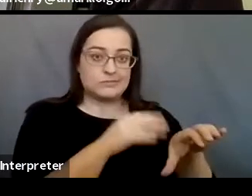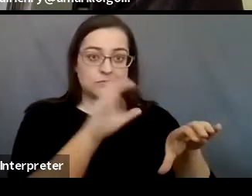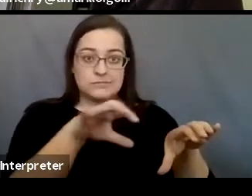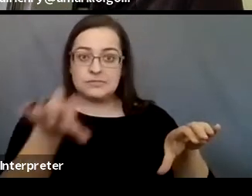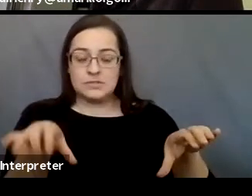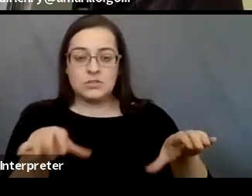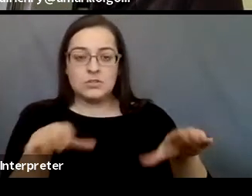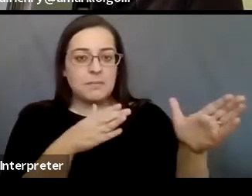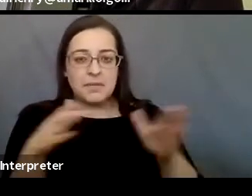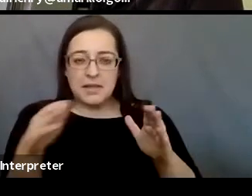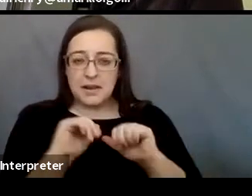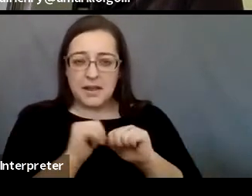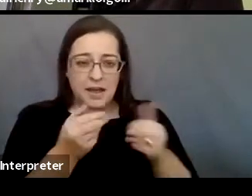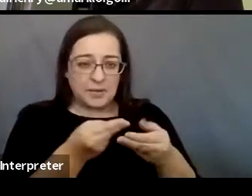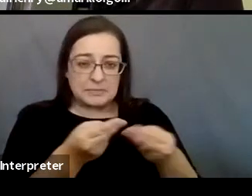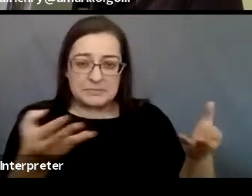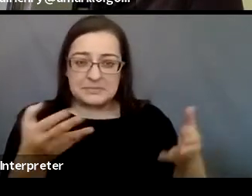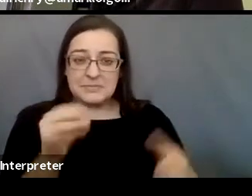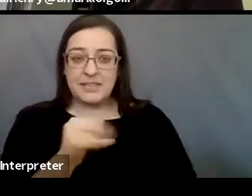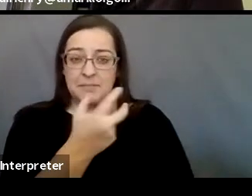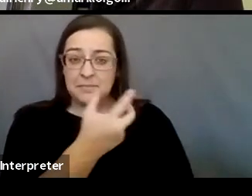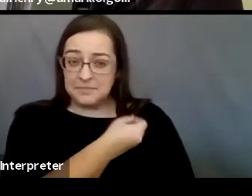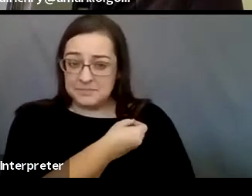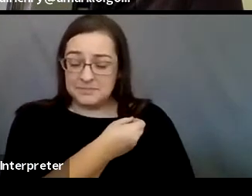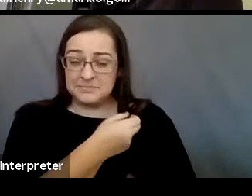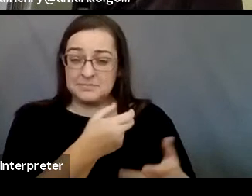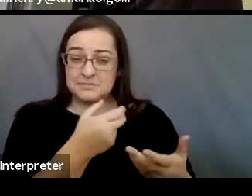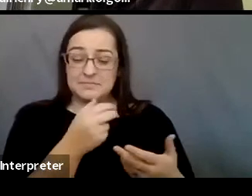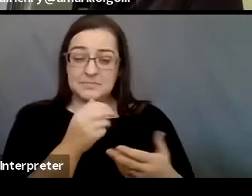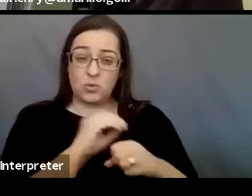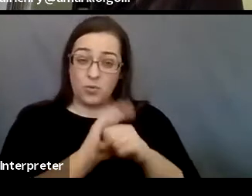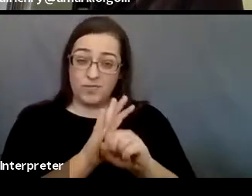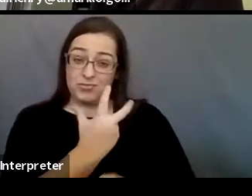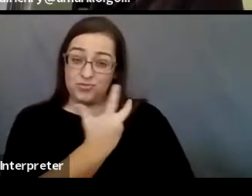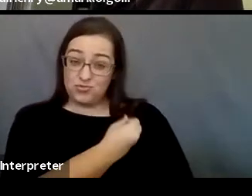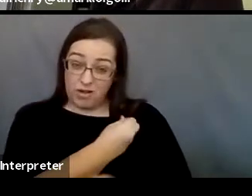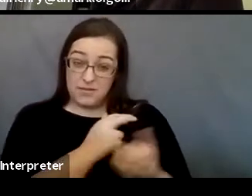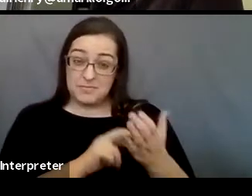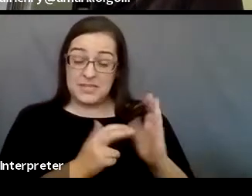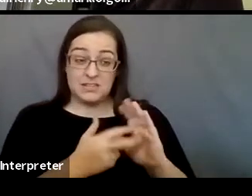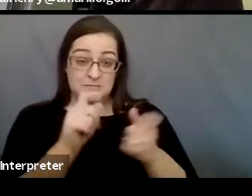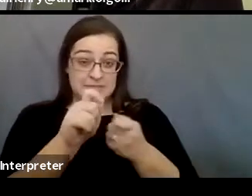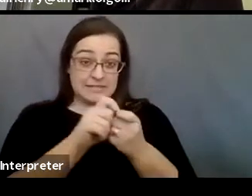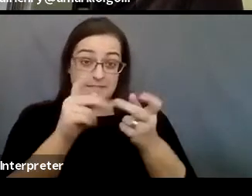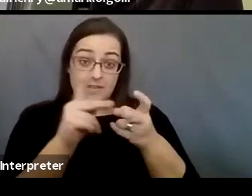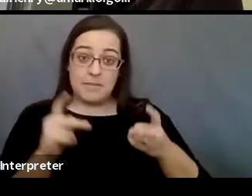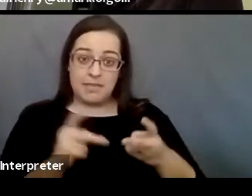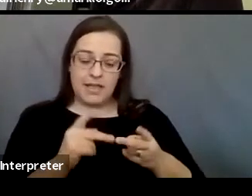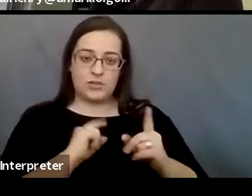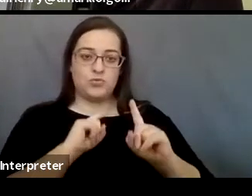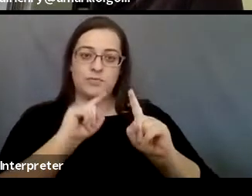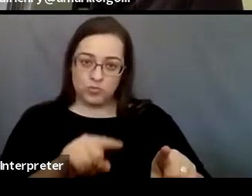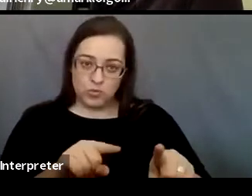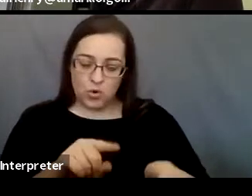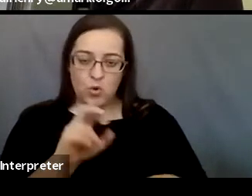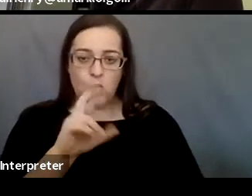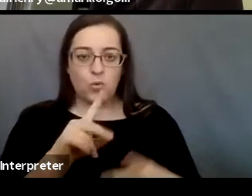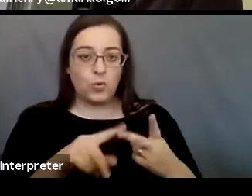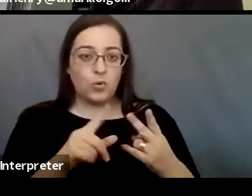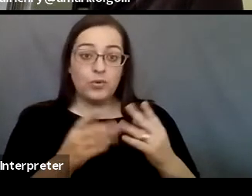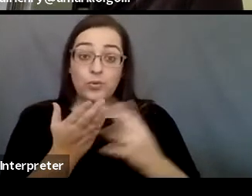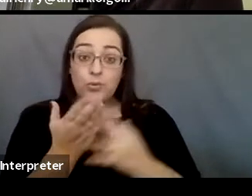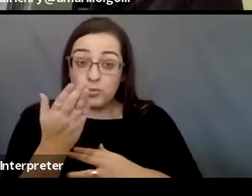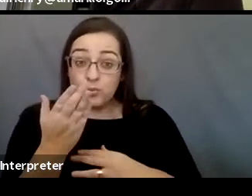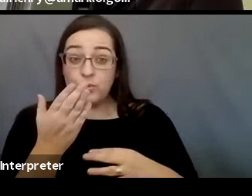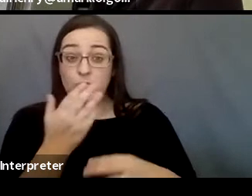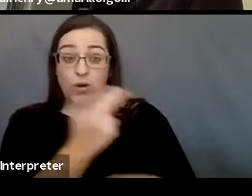for distributing these vaccines? Is there going to be a certain place where these vaccines are distributed? Will it be through the hospitals?